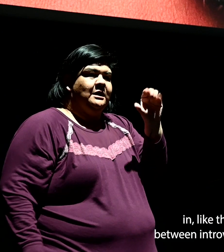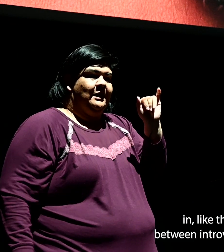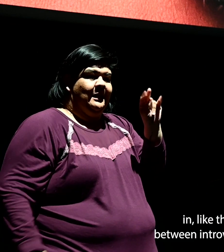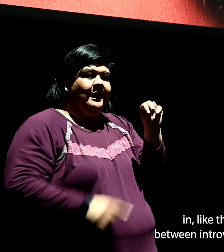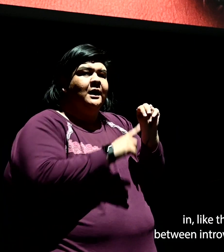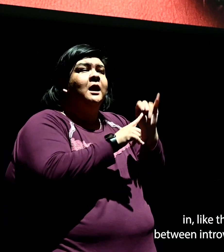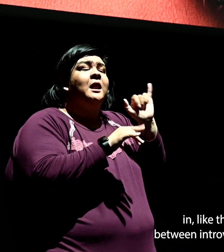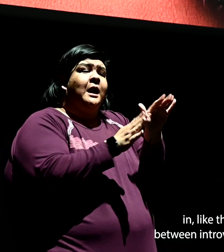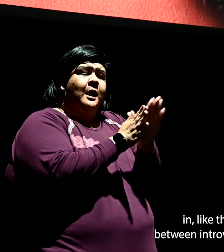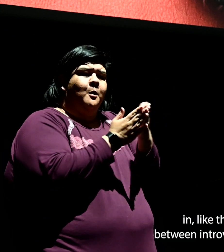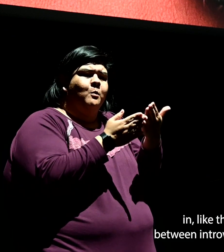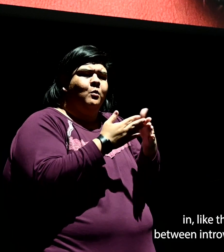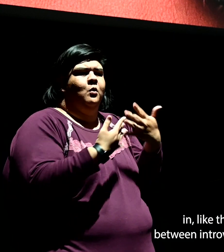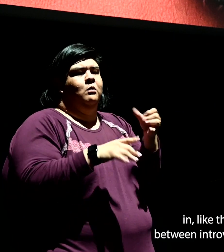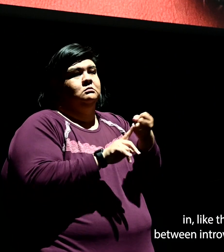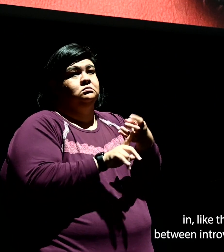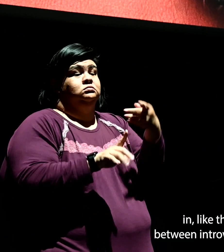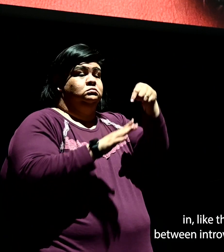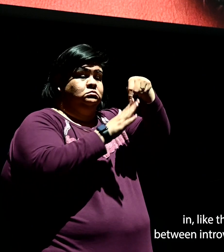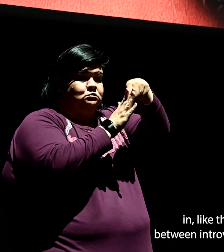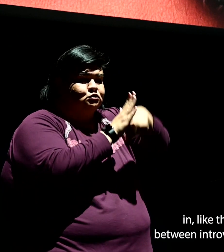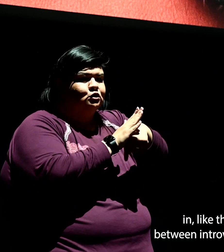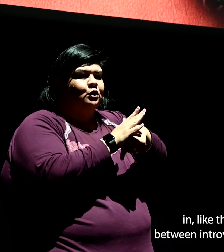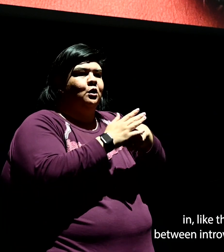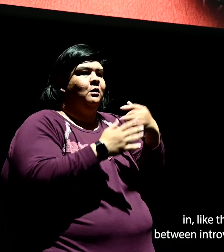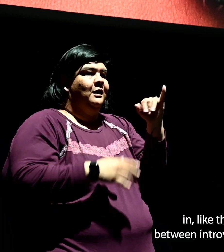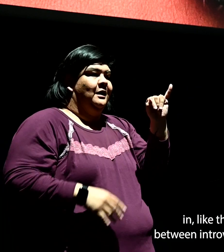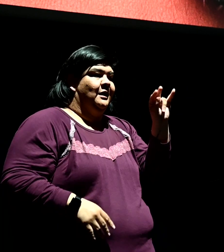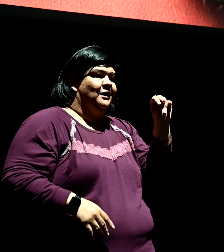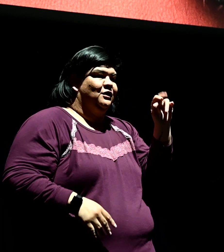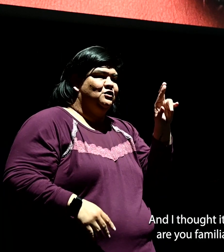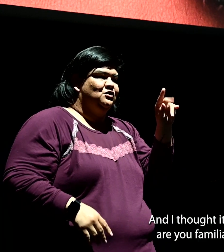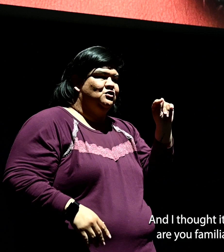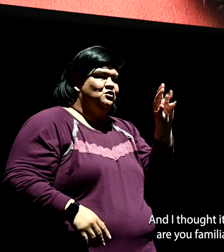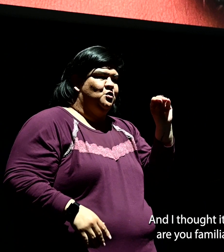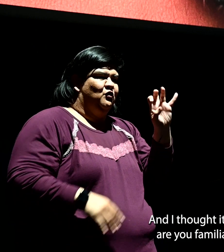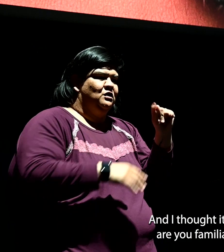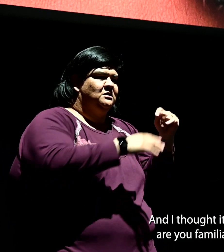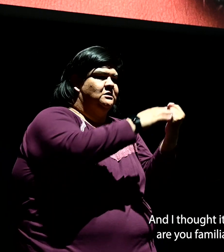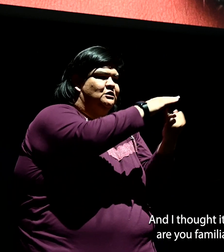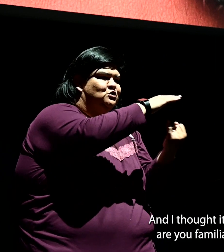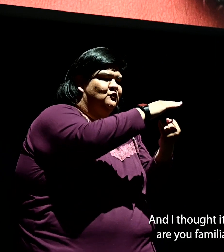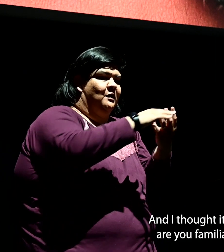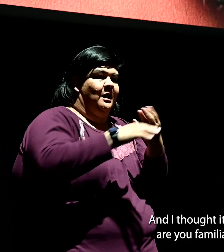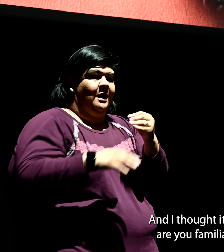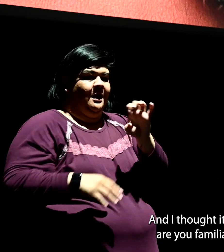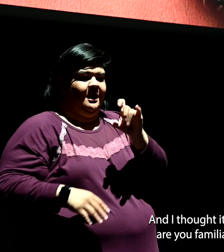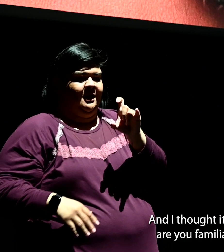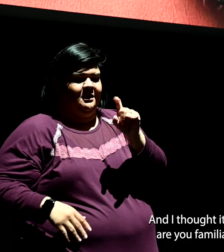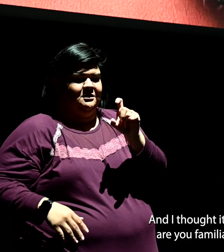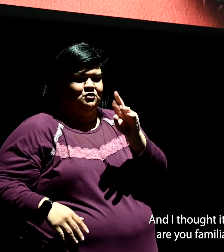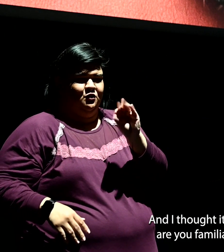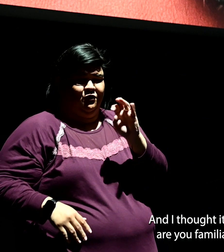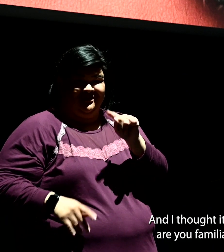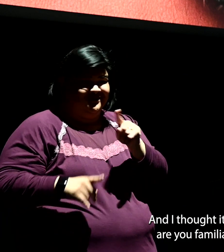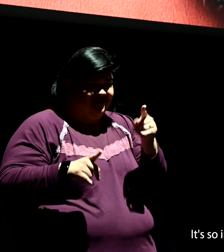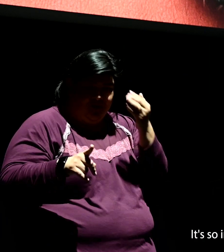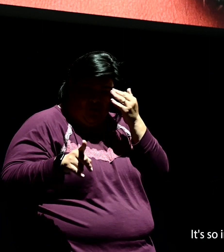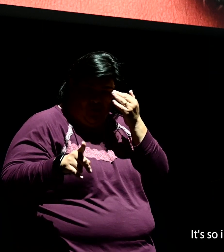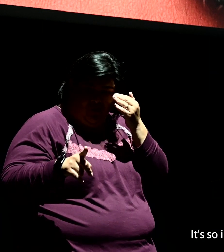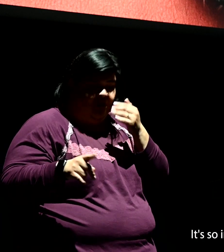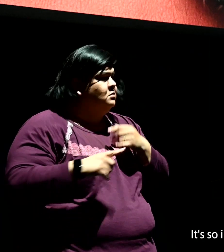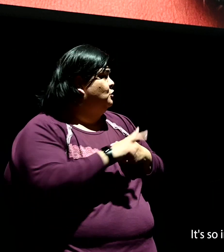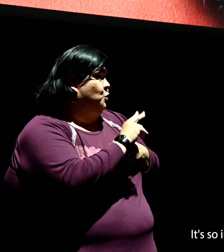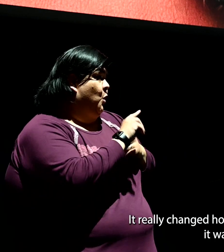in like the difference between introvert and extrovert, and I thought it was so interesting. Are you familiar with that book? No, but